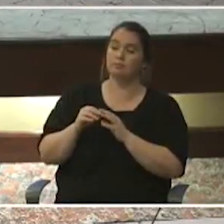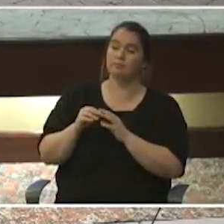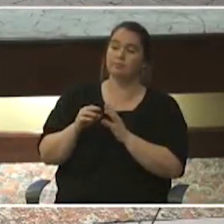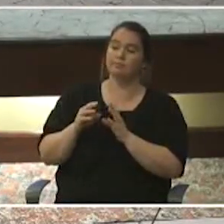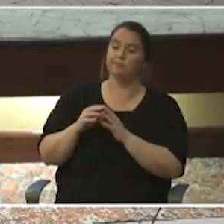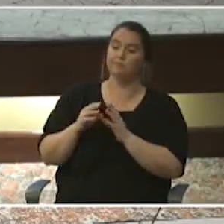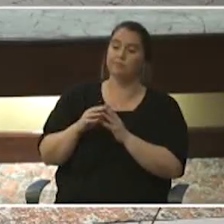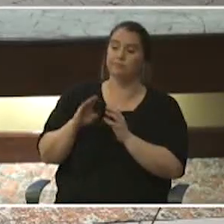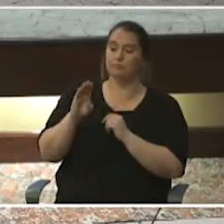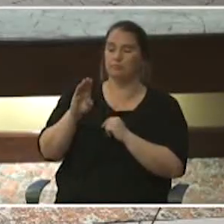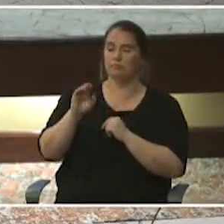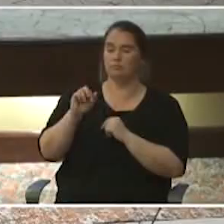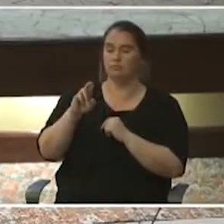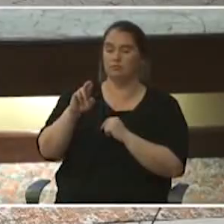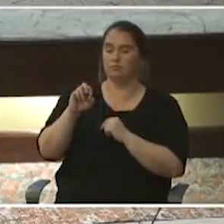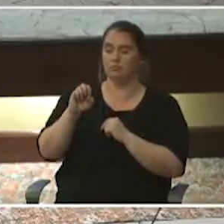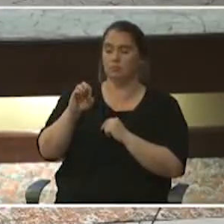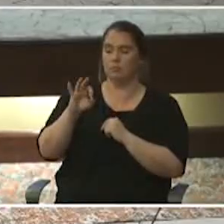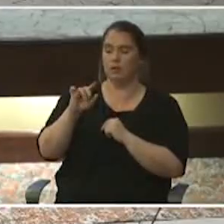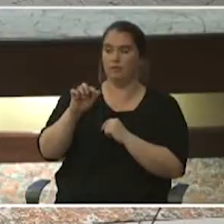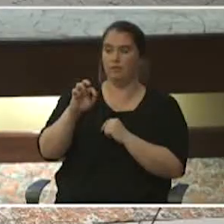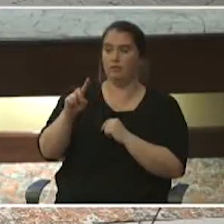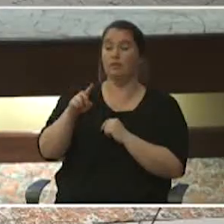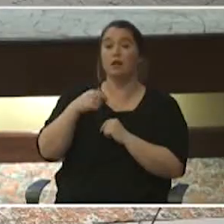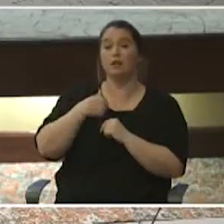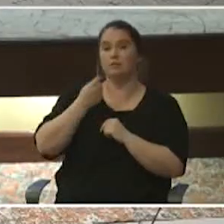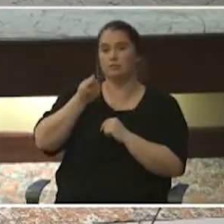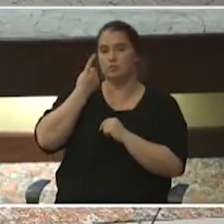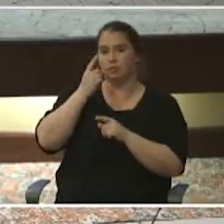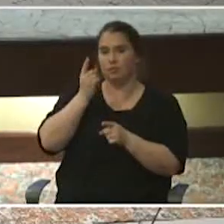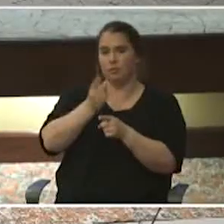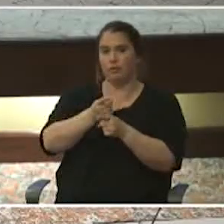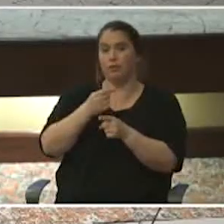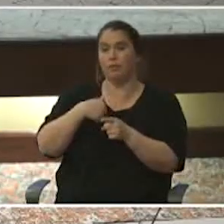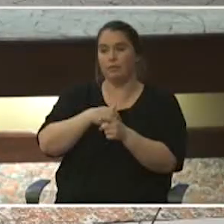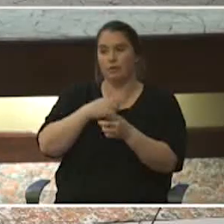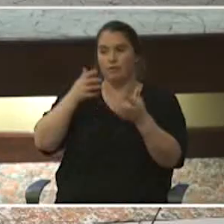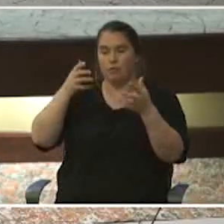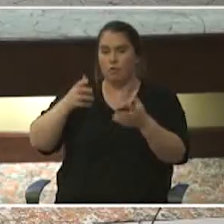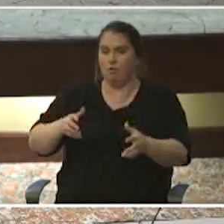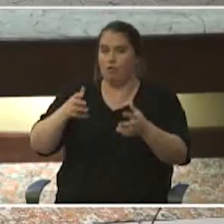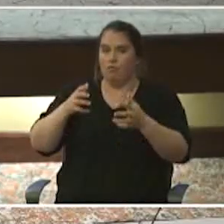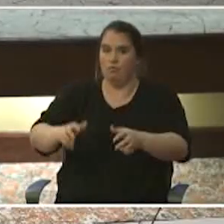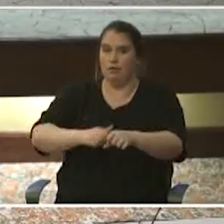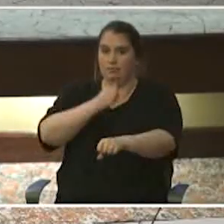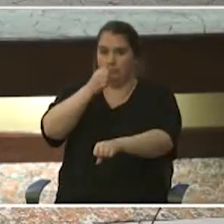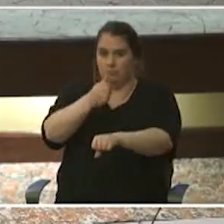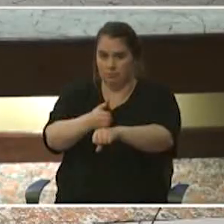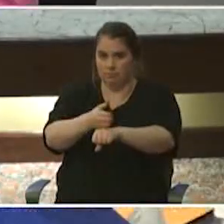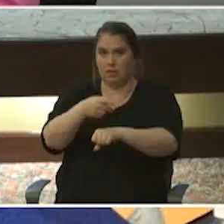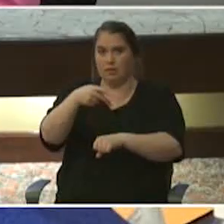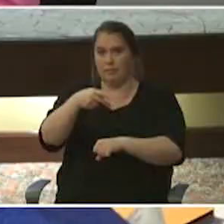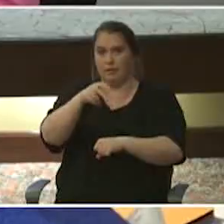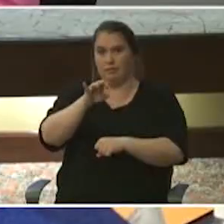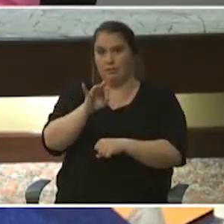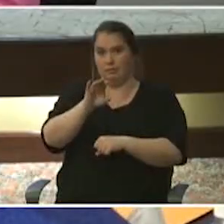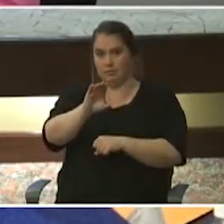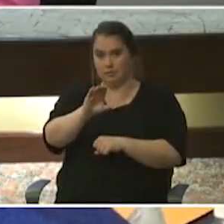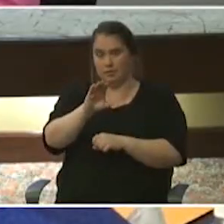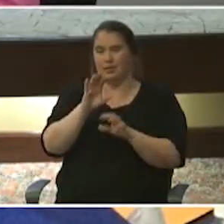So if I'm understanding correctly, because we already have an established PFC,